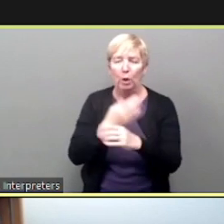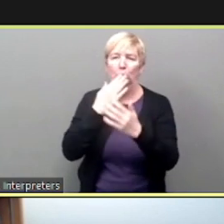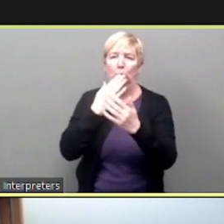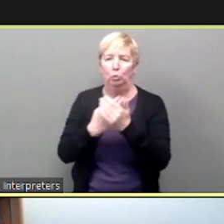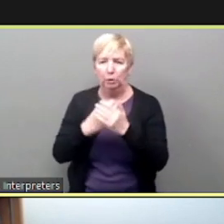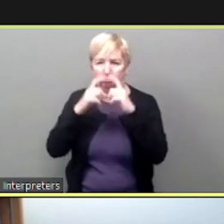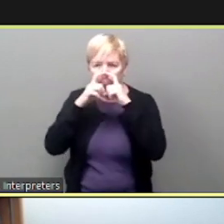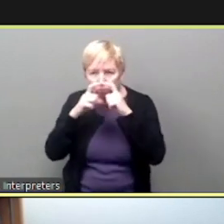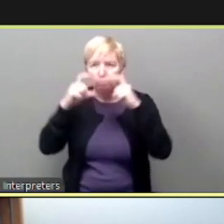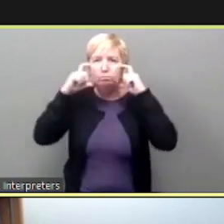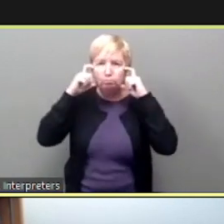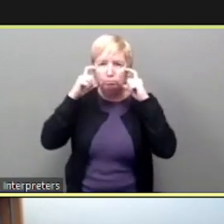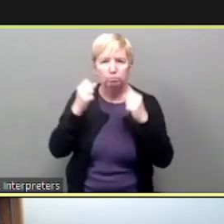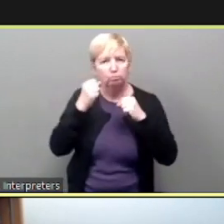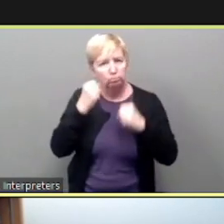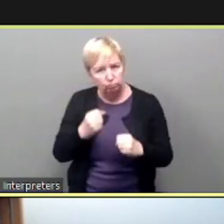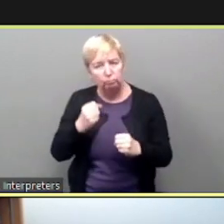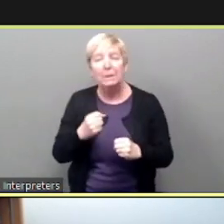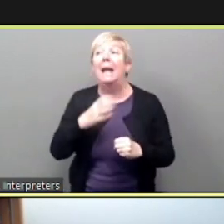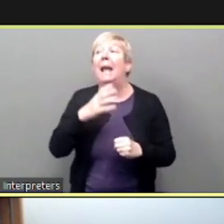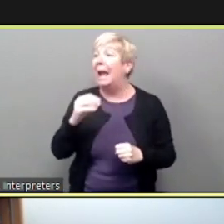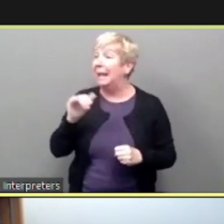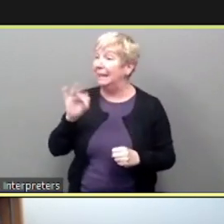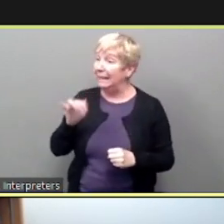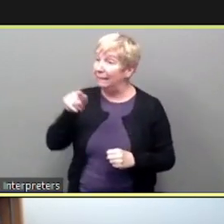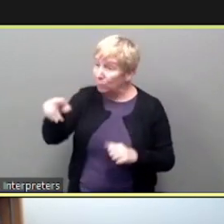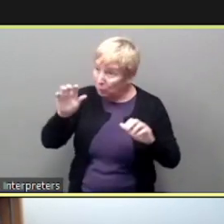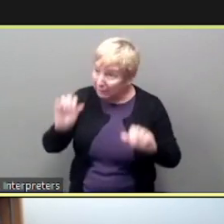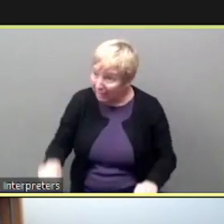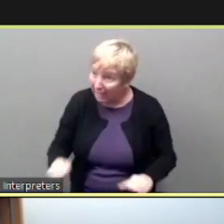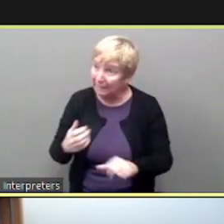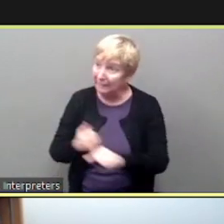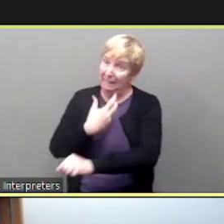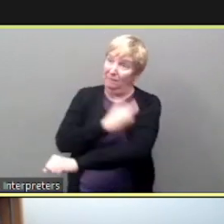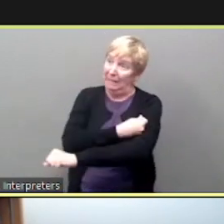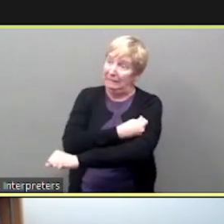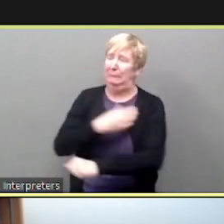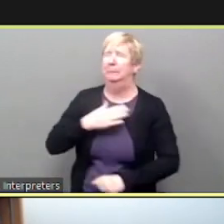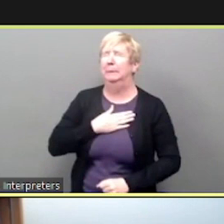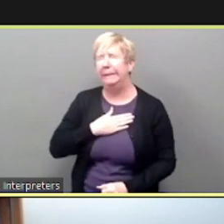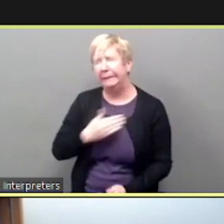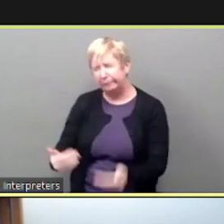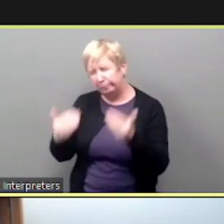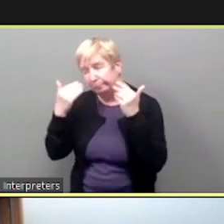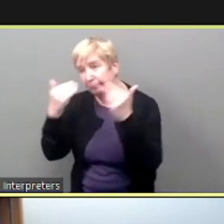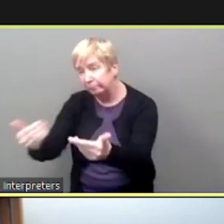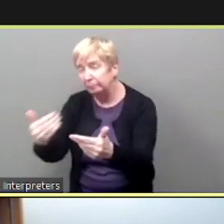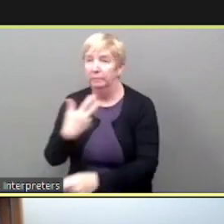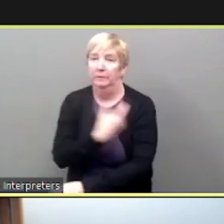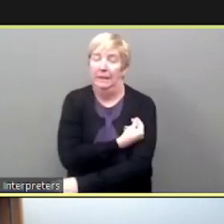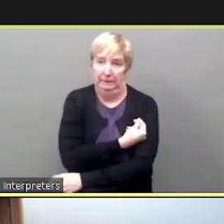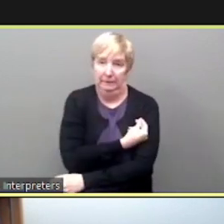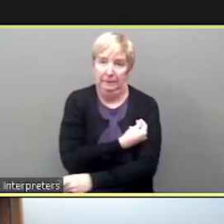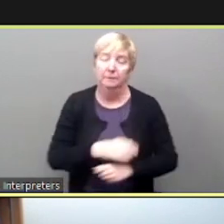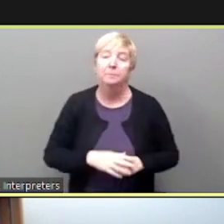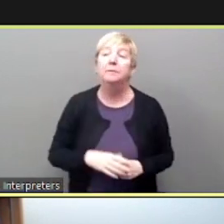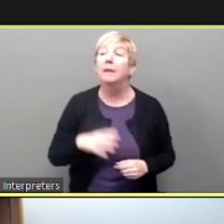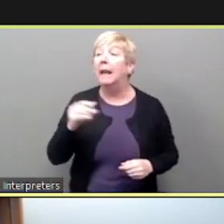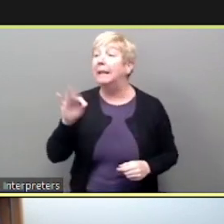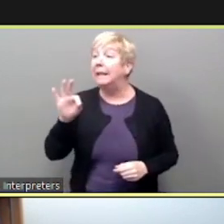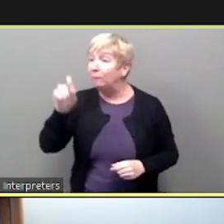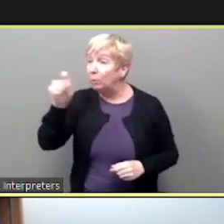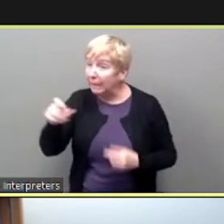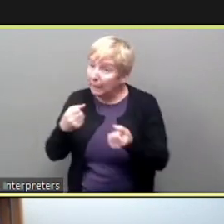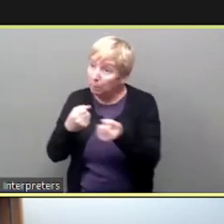please seek out a vaccine if you have not been vaccinated, and then please seek out a booster shot if